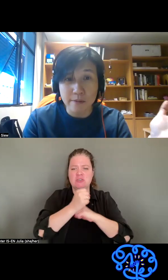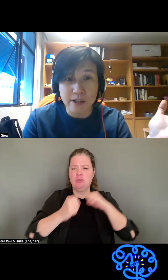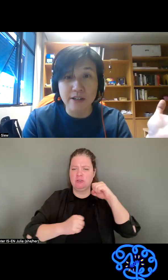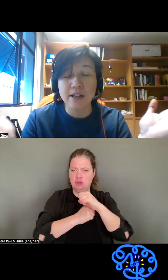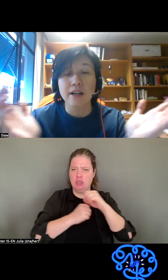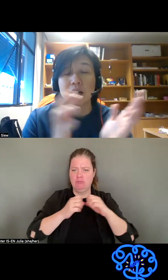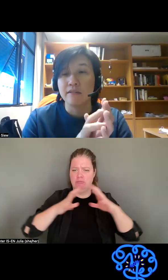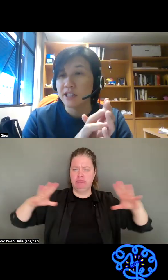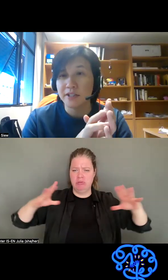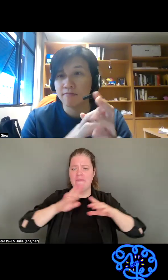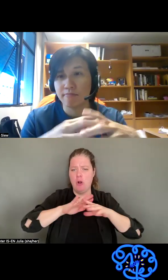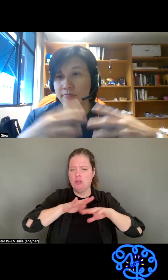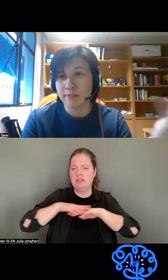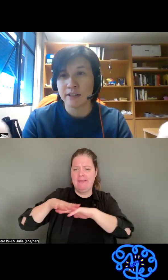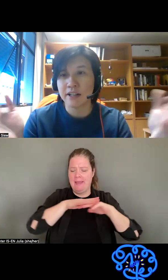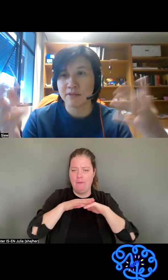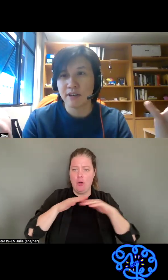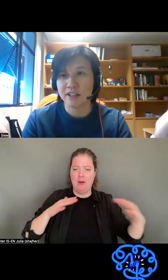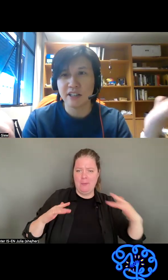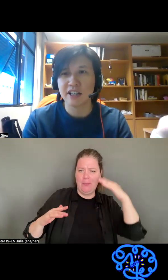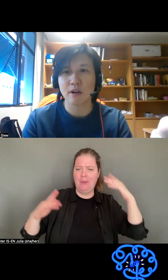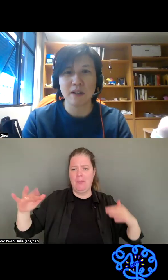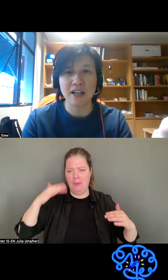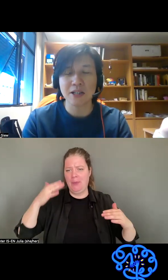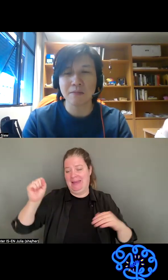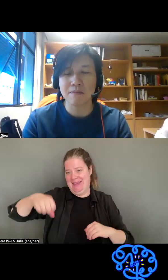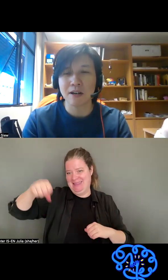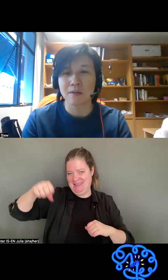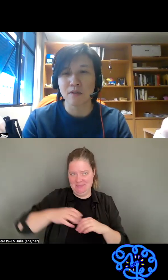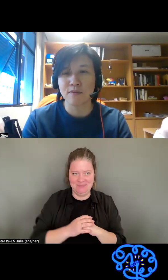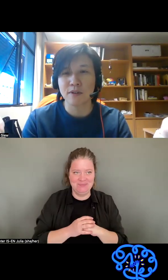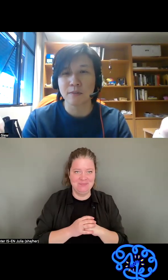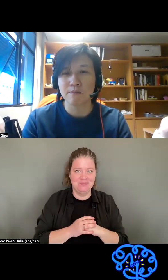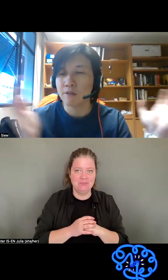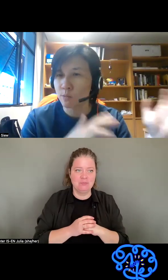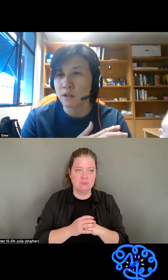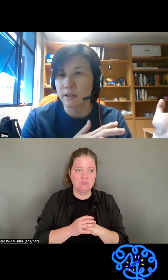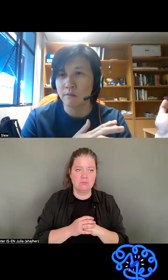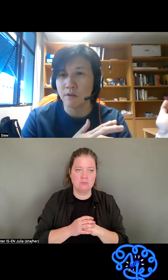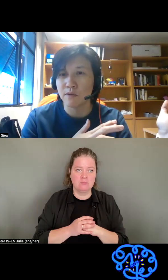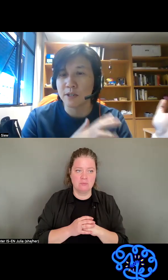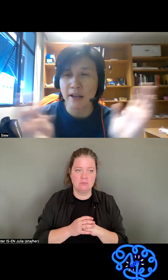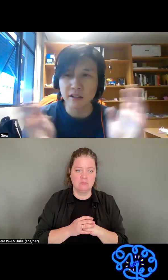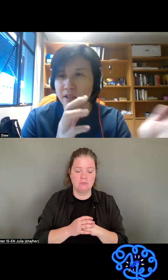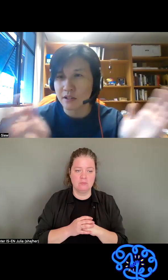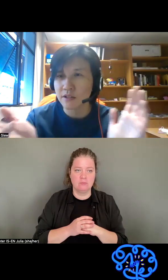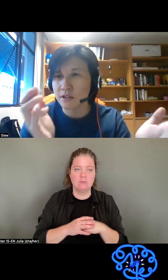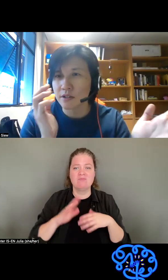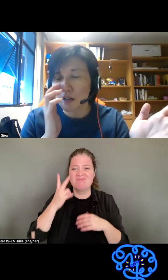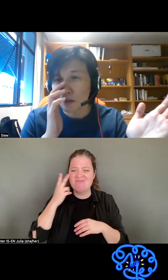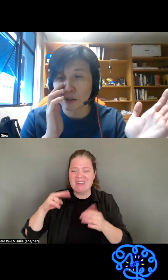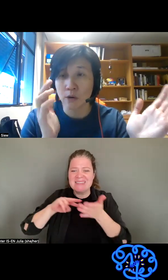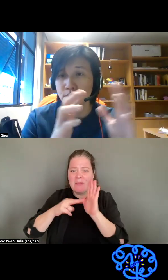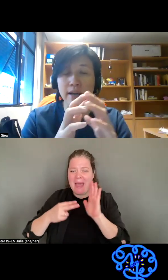language network. This is actually a nice replication of the previous work done with semantic